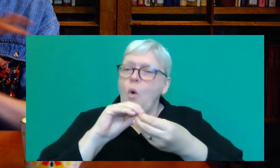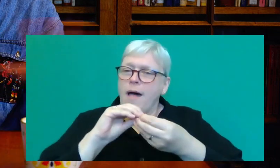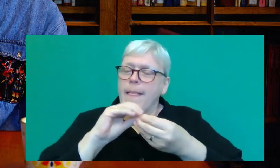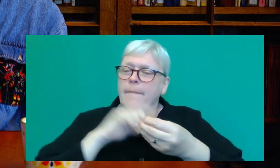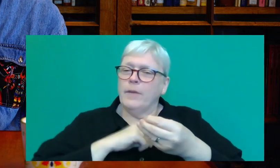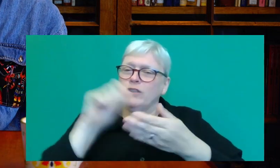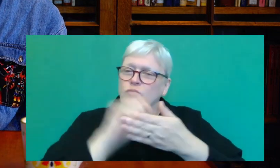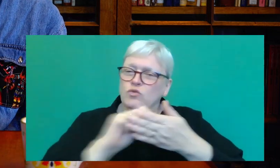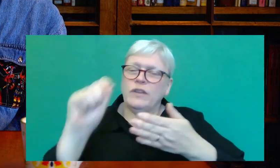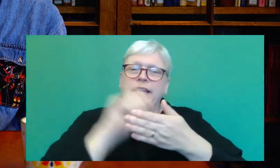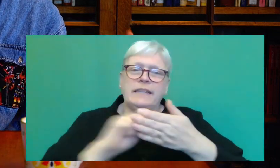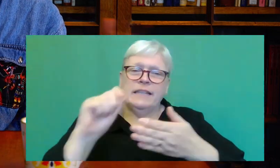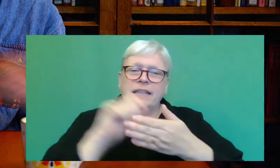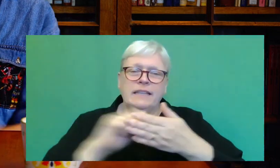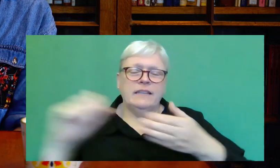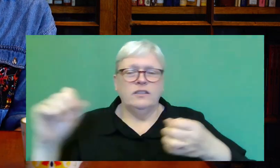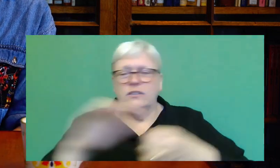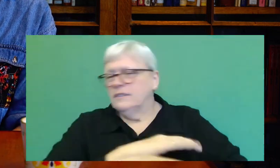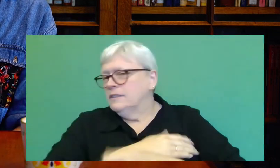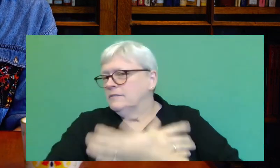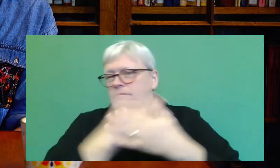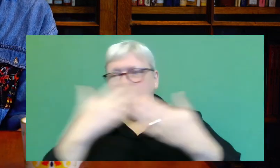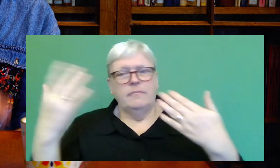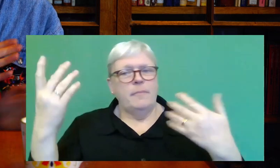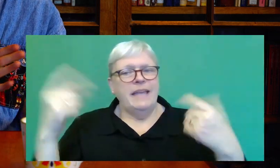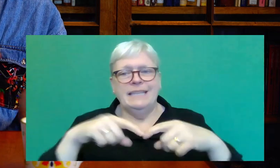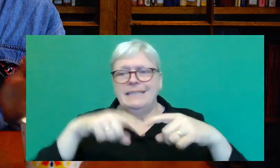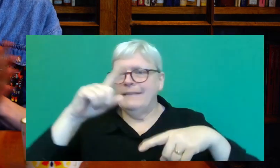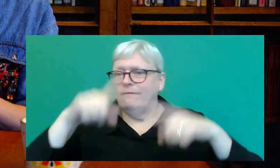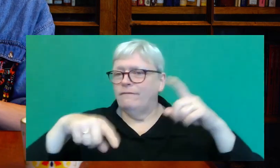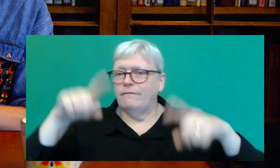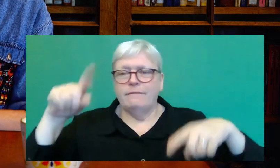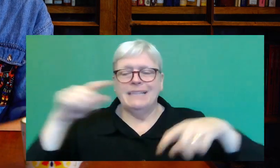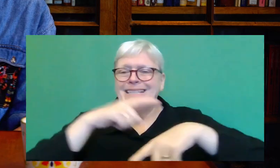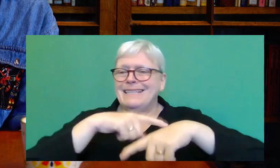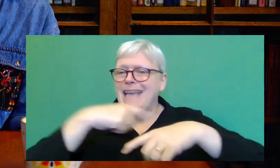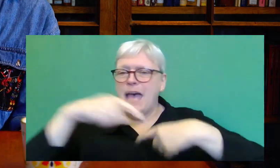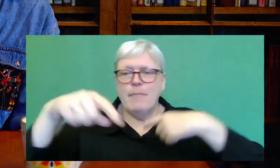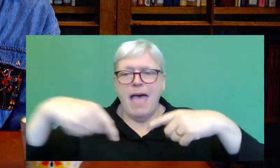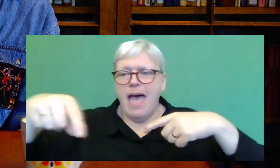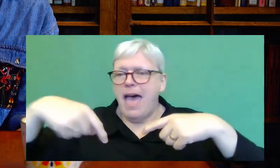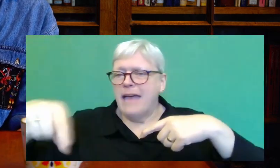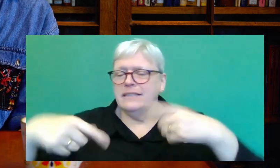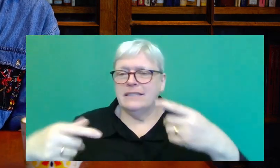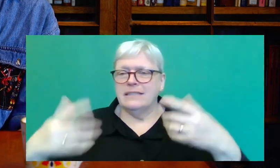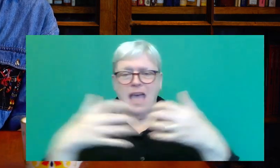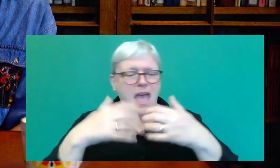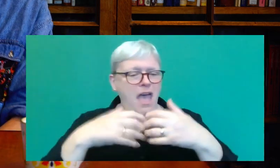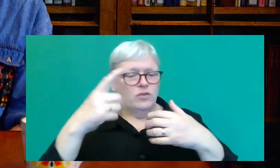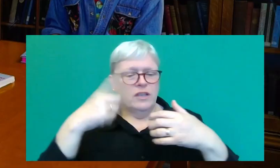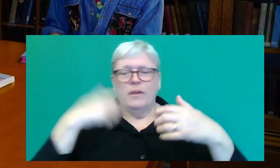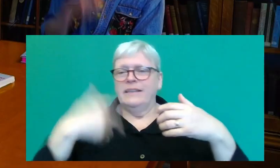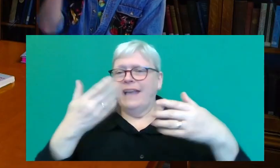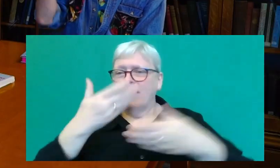was over so many different timelines, and it's like, how am I going to carry someone through that without befuddling them or confusing